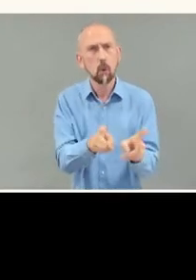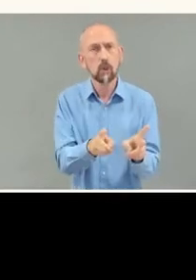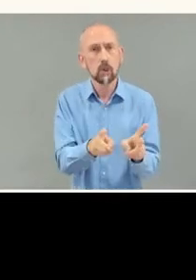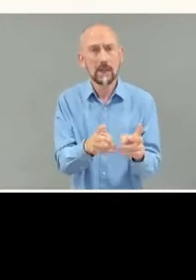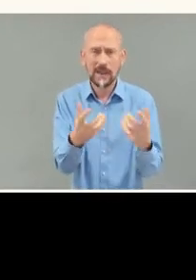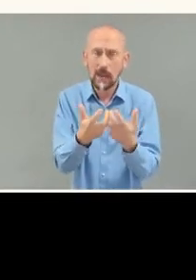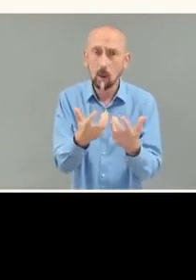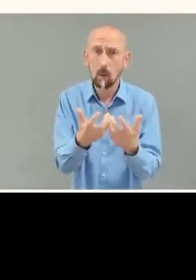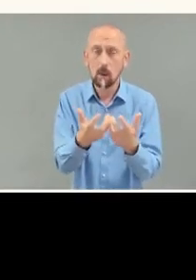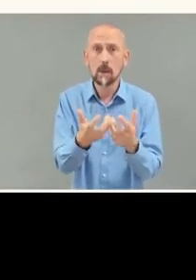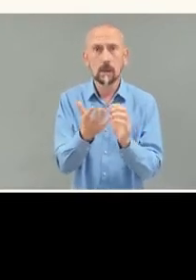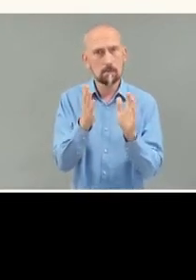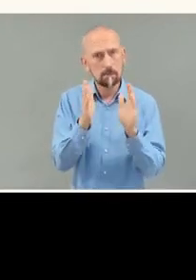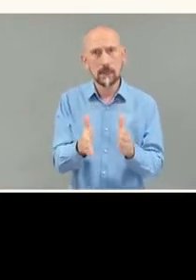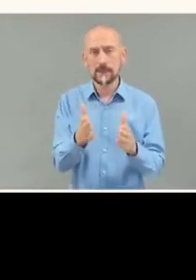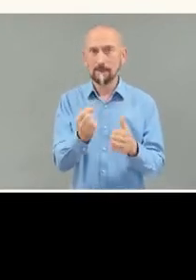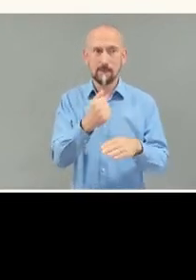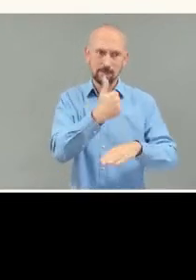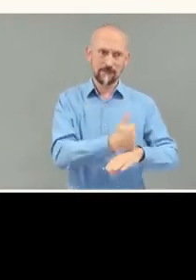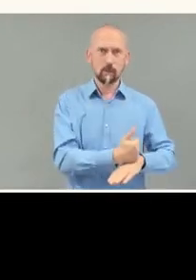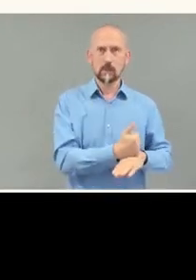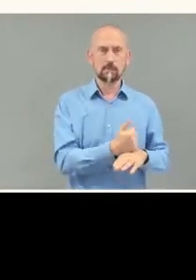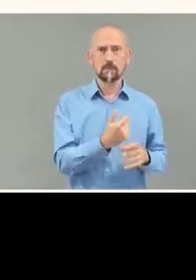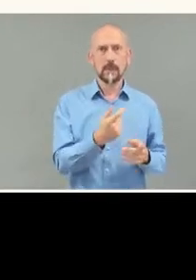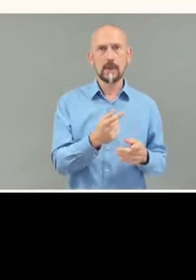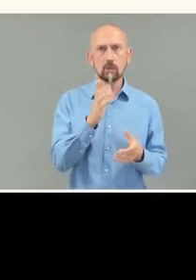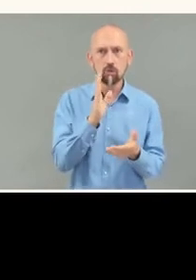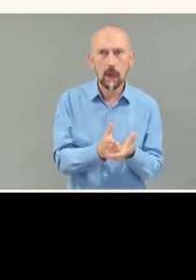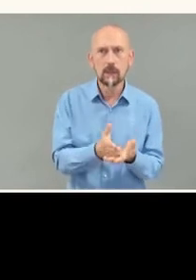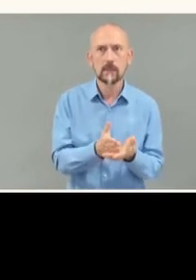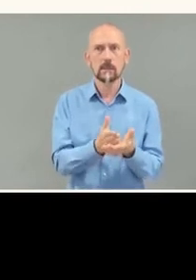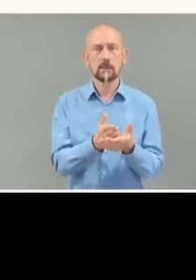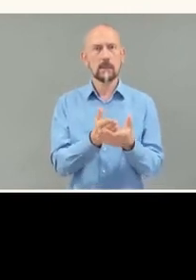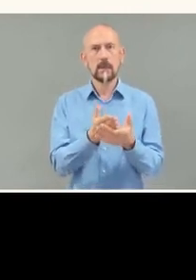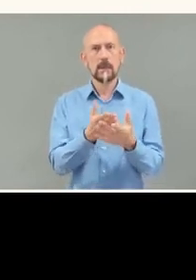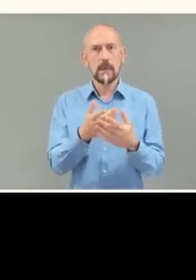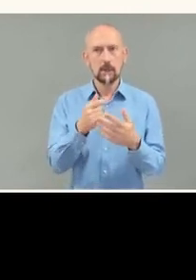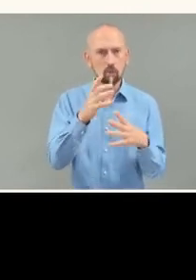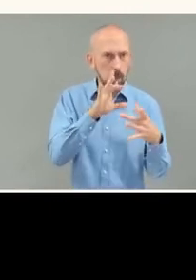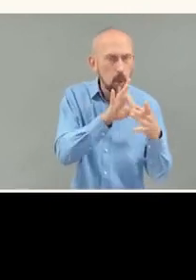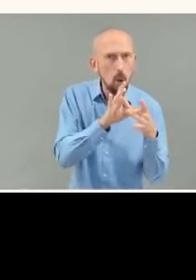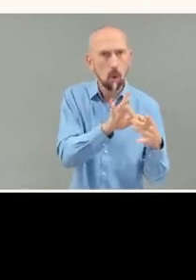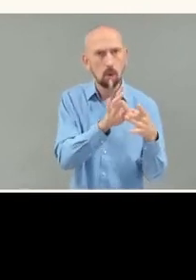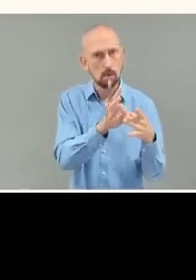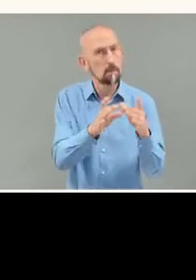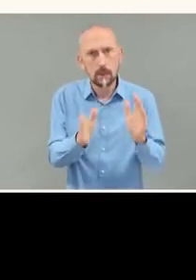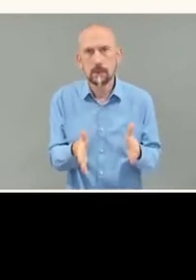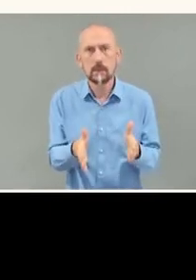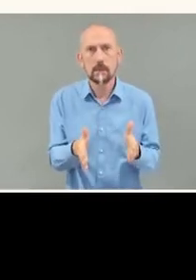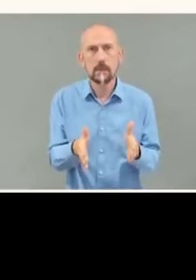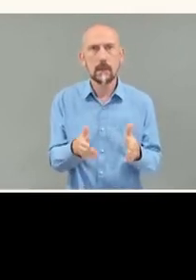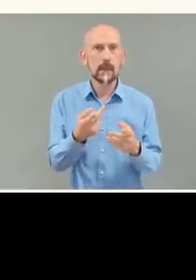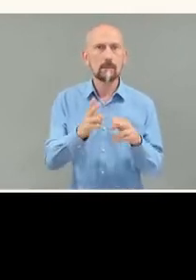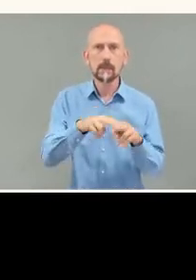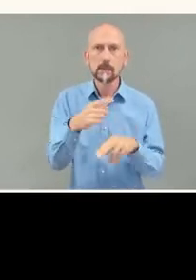sound trust and rapport should be placed. When caring for a person who has experienced trauma, for instance, it